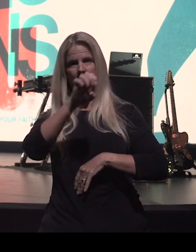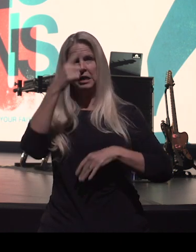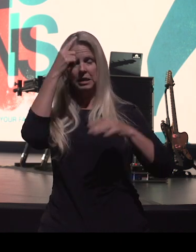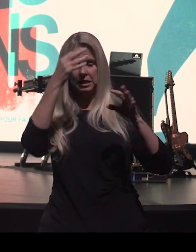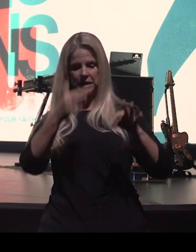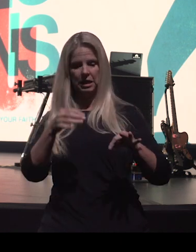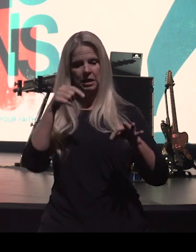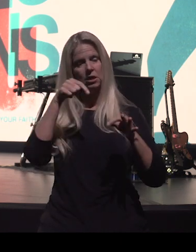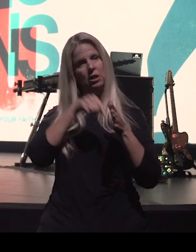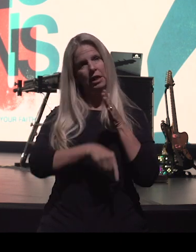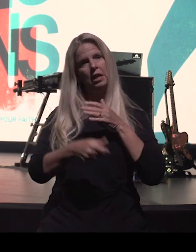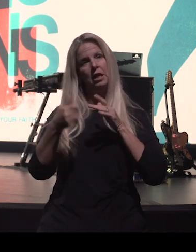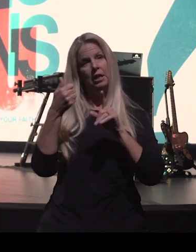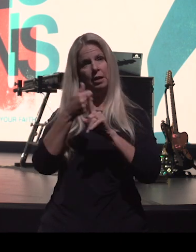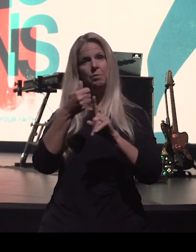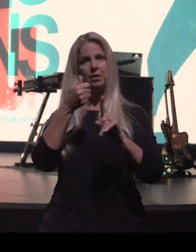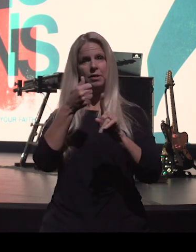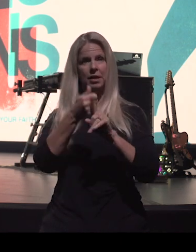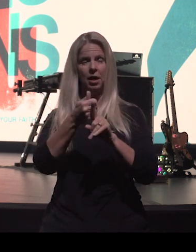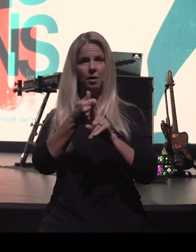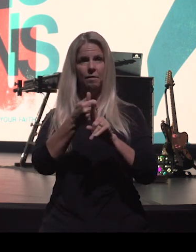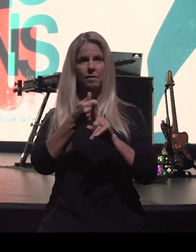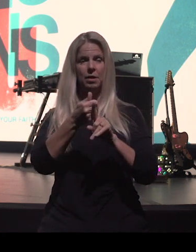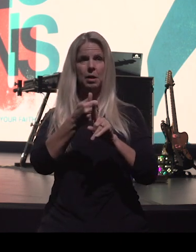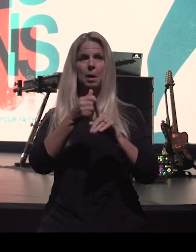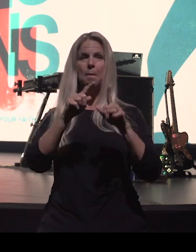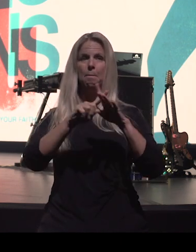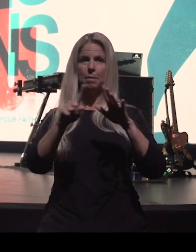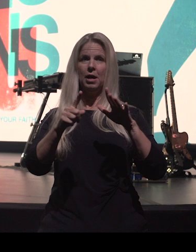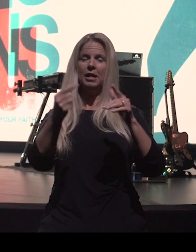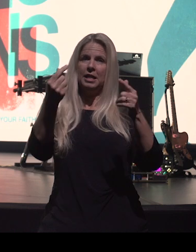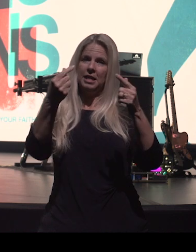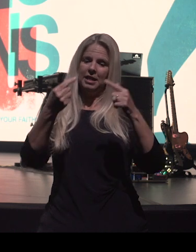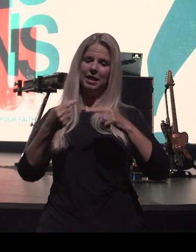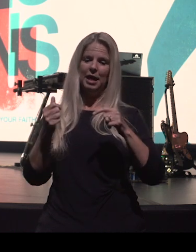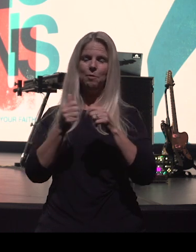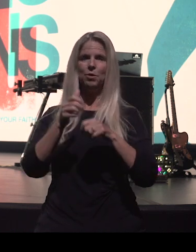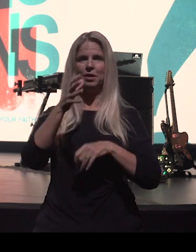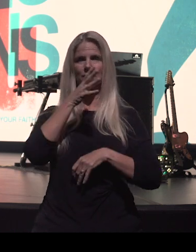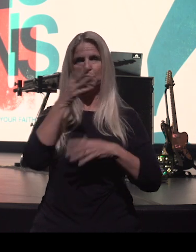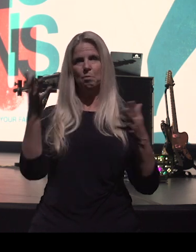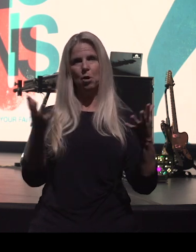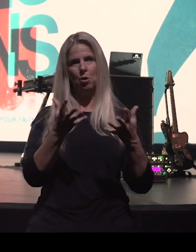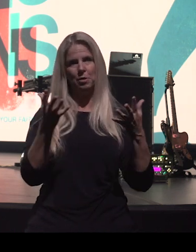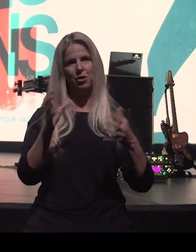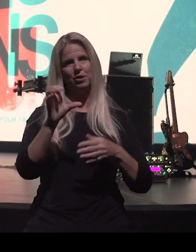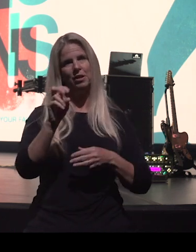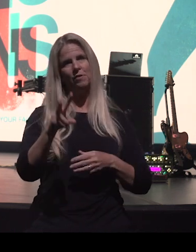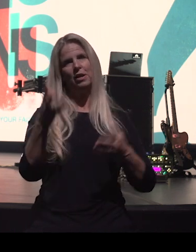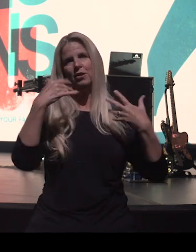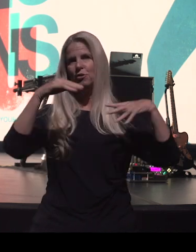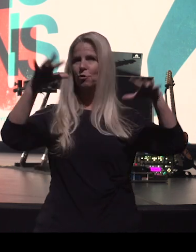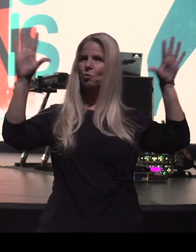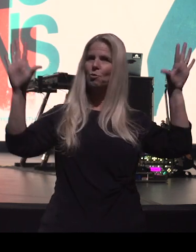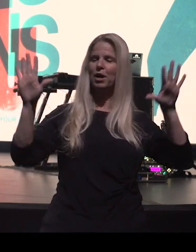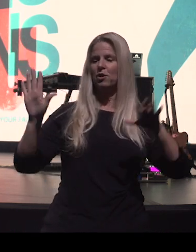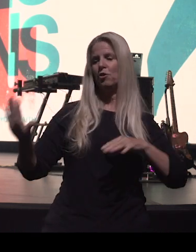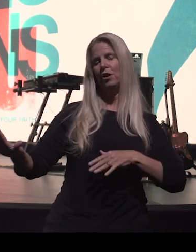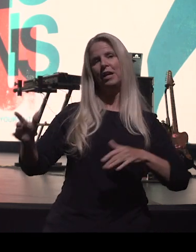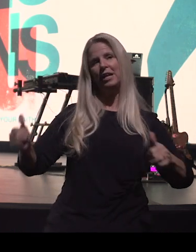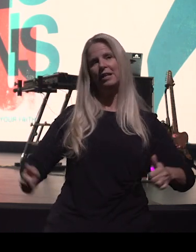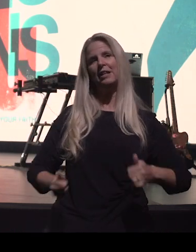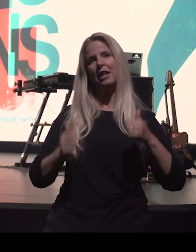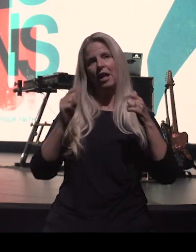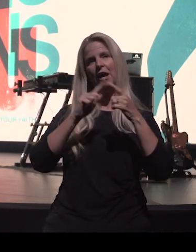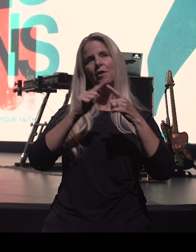take his life, and came to an experience here at CCV with his mom and decided to give his life to Jesus and has hope again. He has real